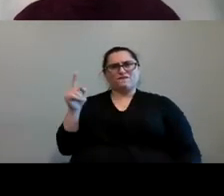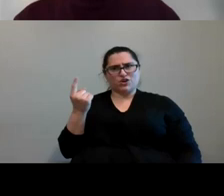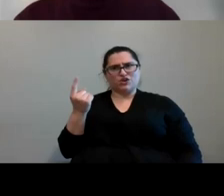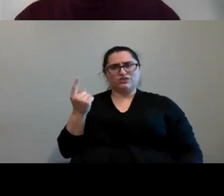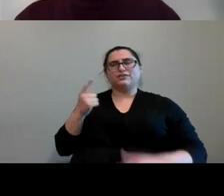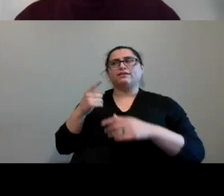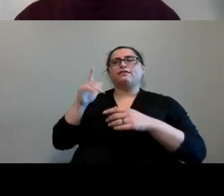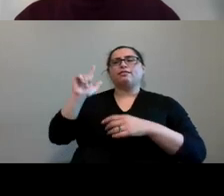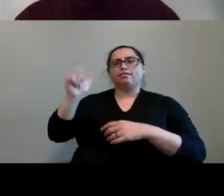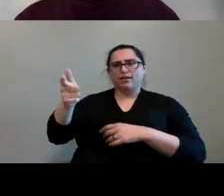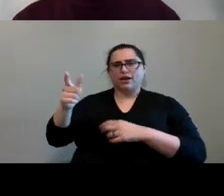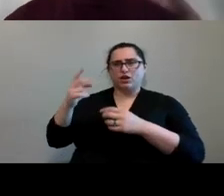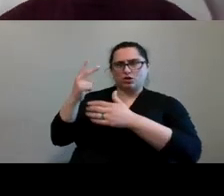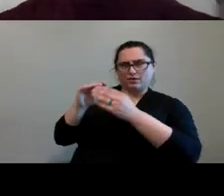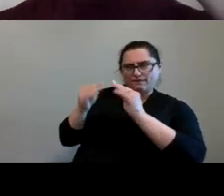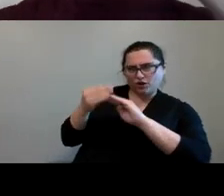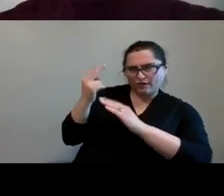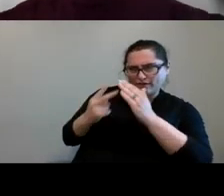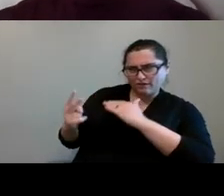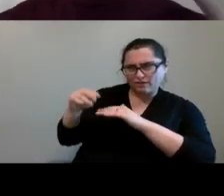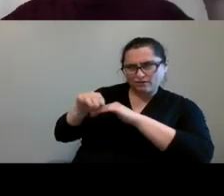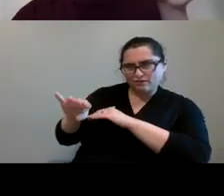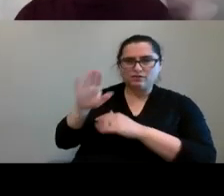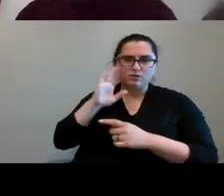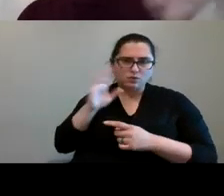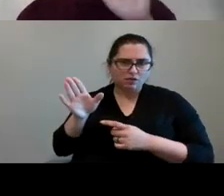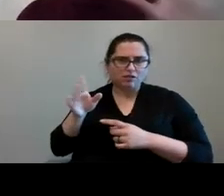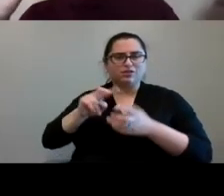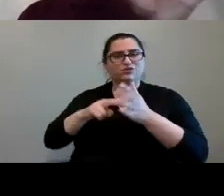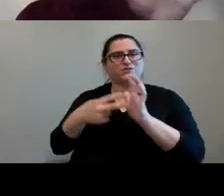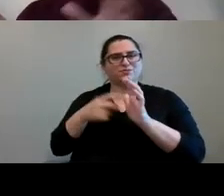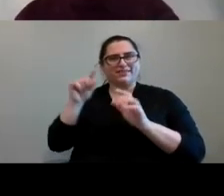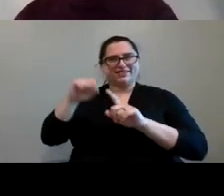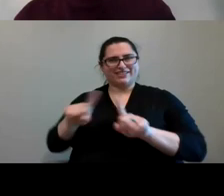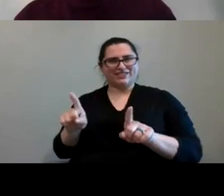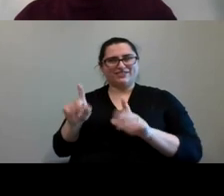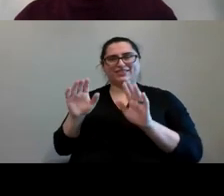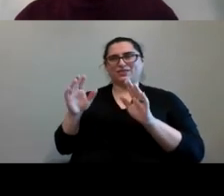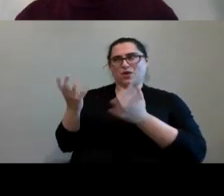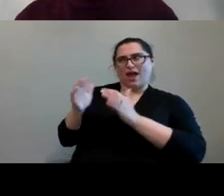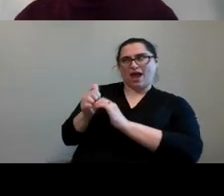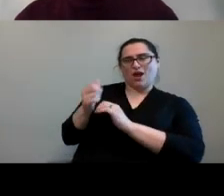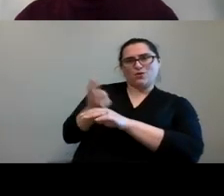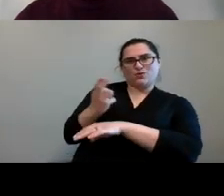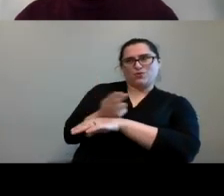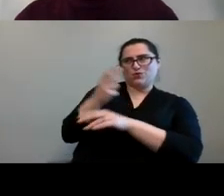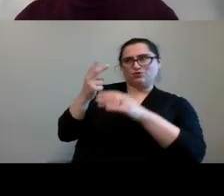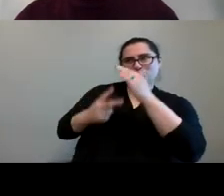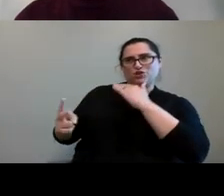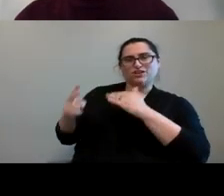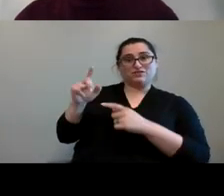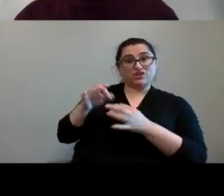the variant effects on top of that. So it's a little bit of like a different, the definition of prediction is a little bit different in those